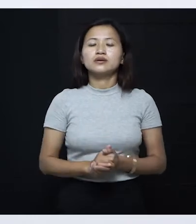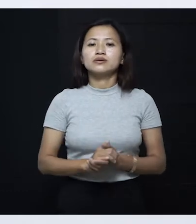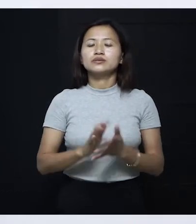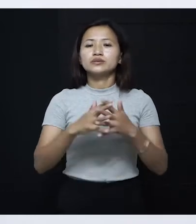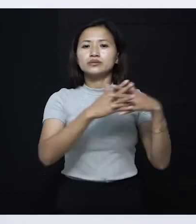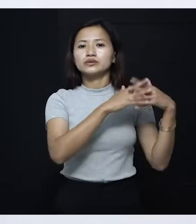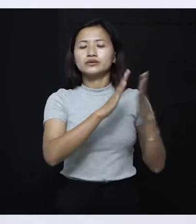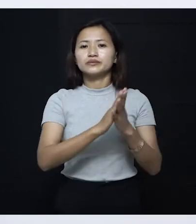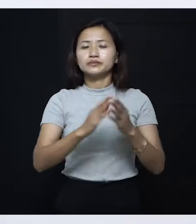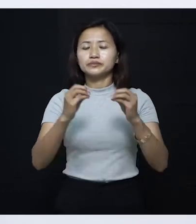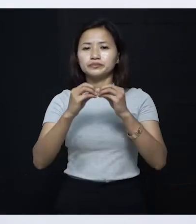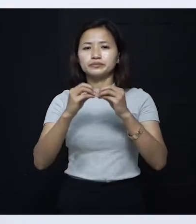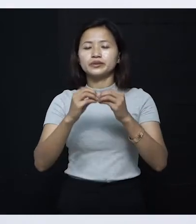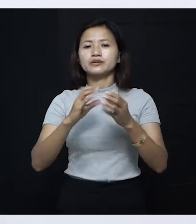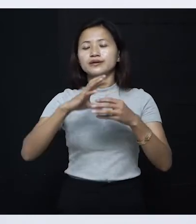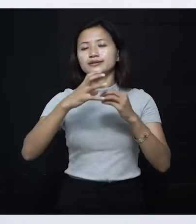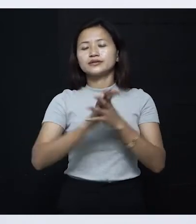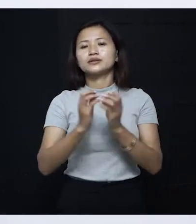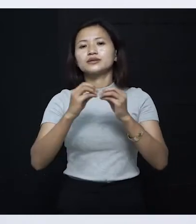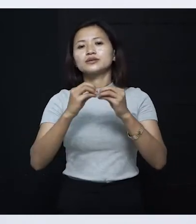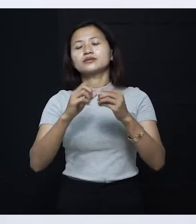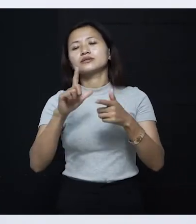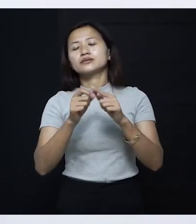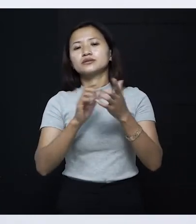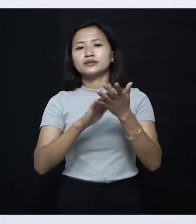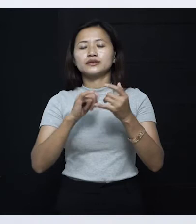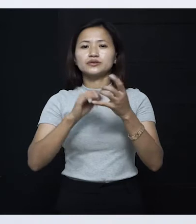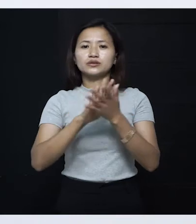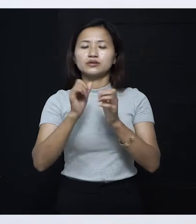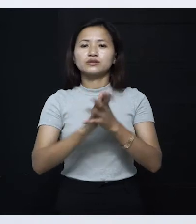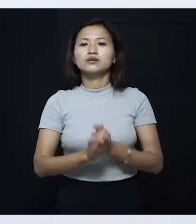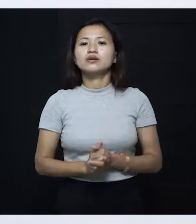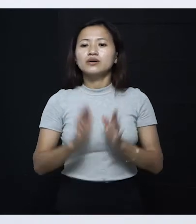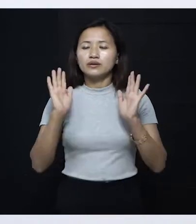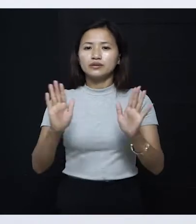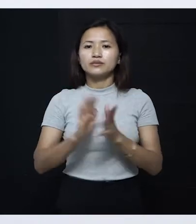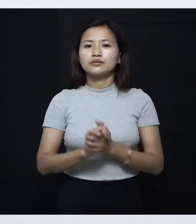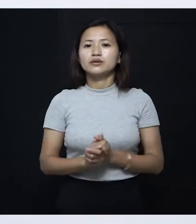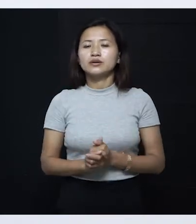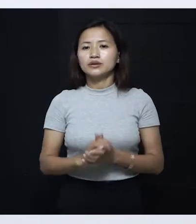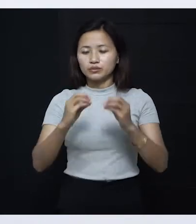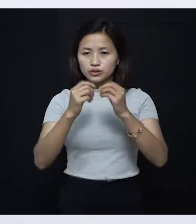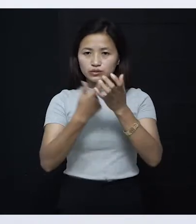have Bangladesh, okay. On the western side, we have Bangladesh. Then we have again